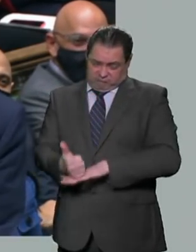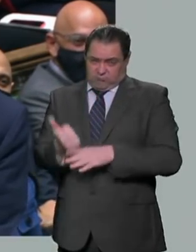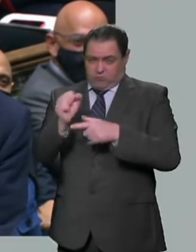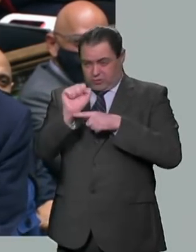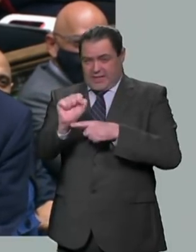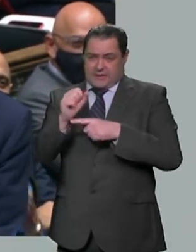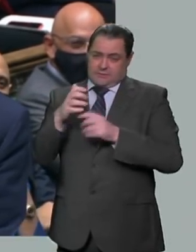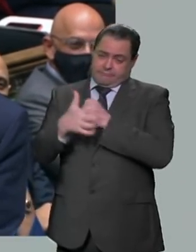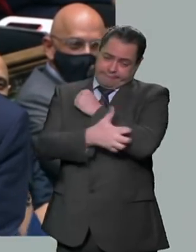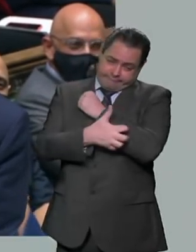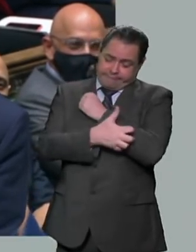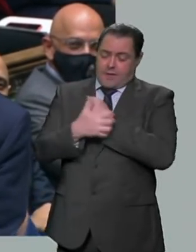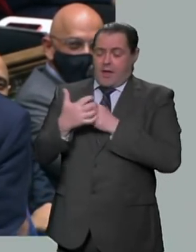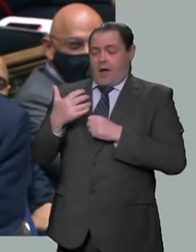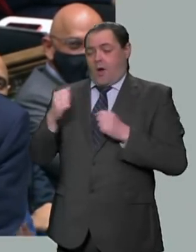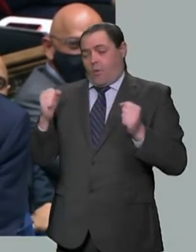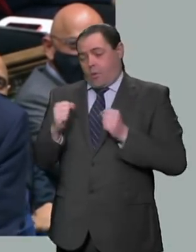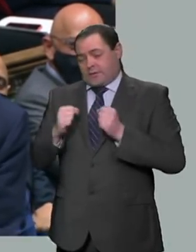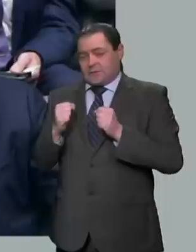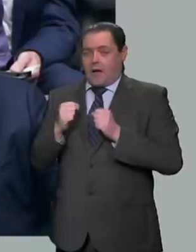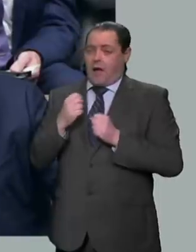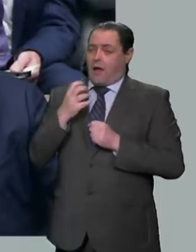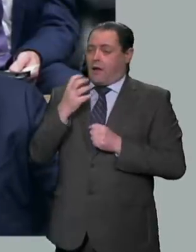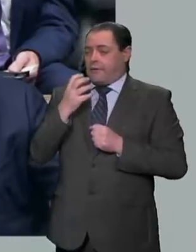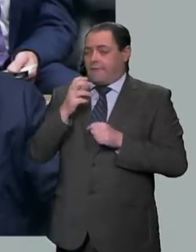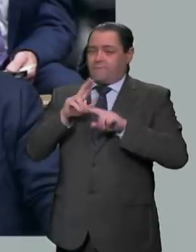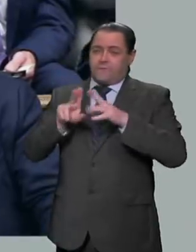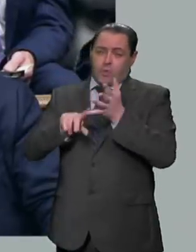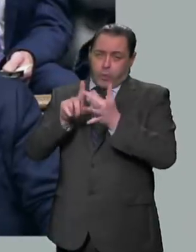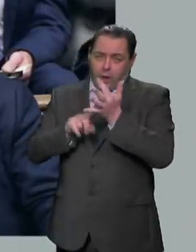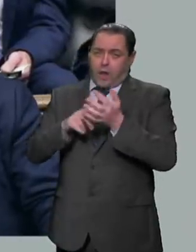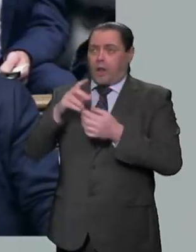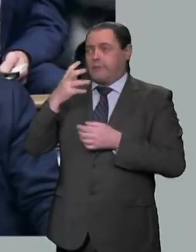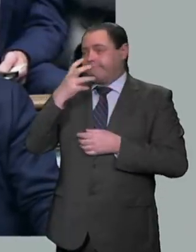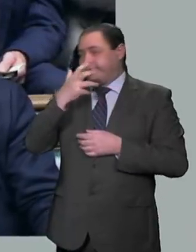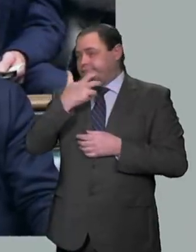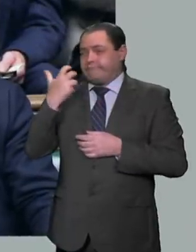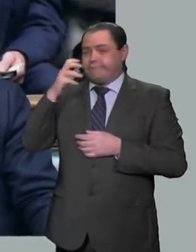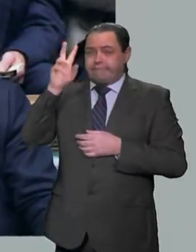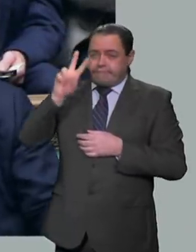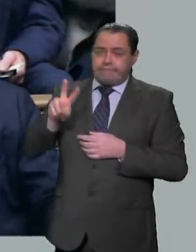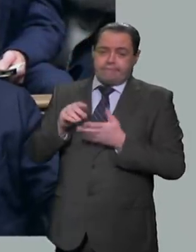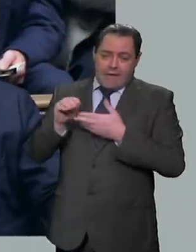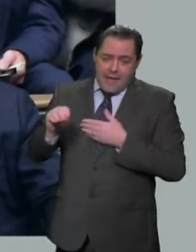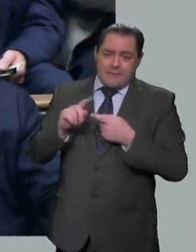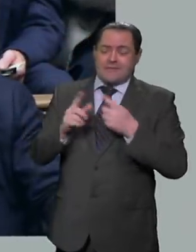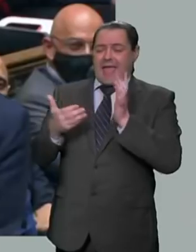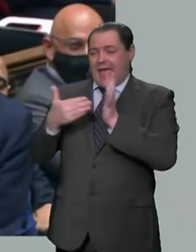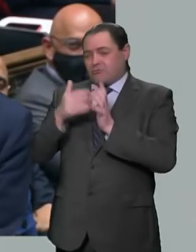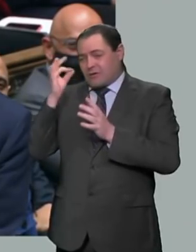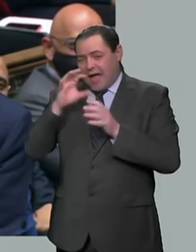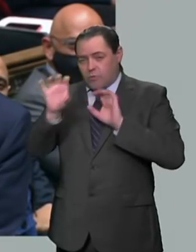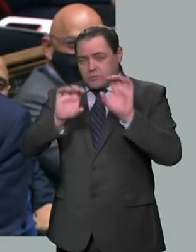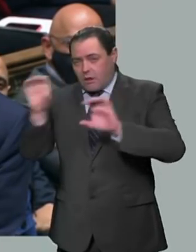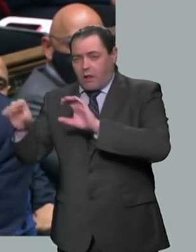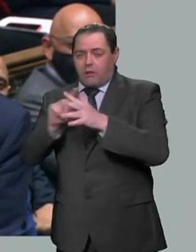already. The winter fuel payments, the warm homes allowance, what we're doing to support pensioners, the £620 million we're putting in to support local councils, Mr. Speaker. And